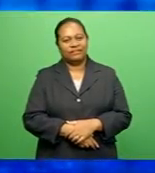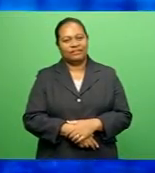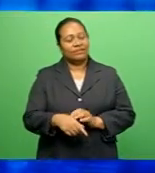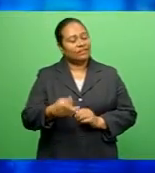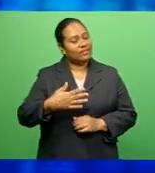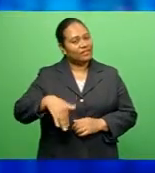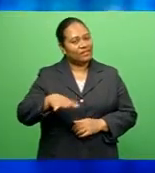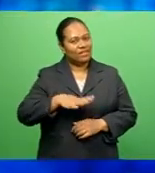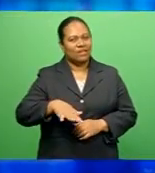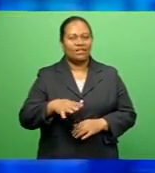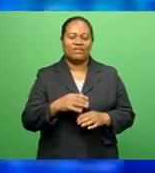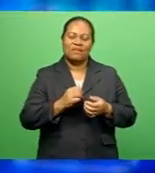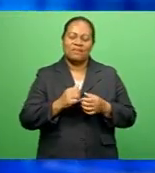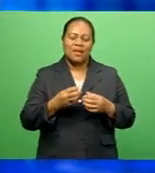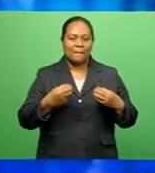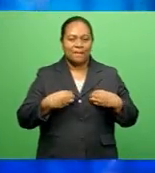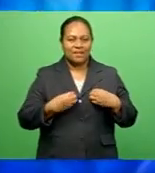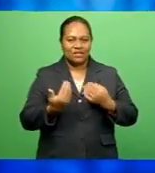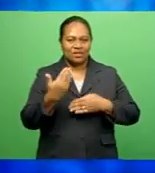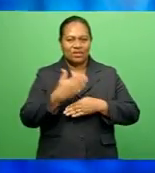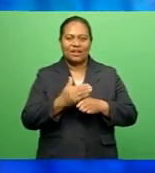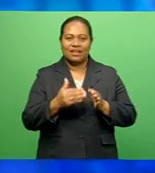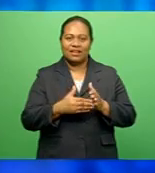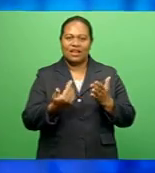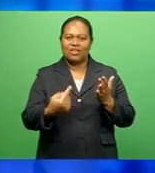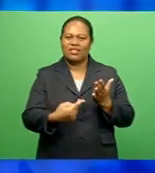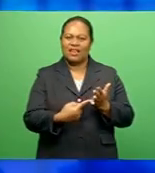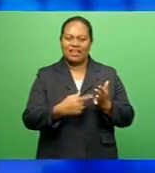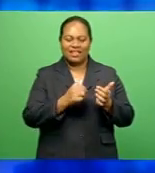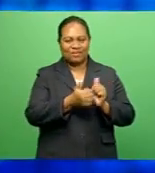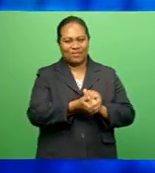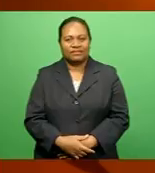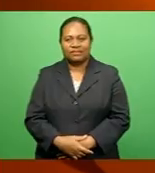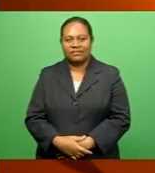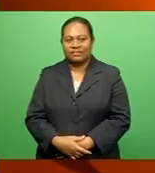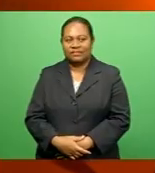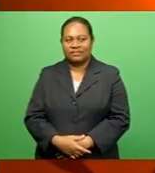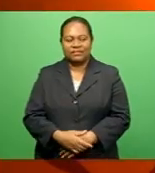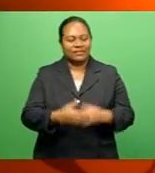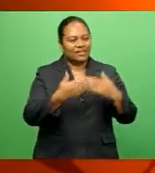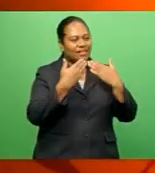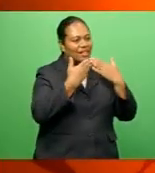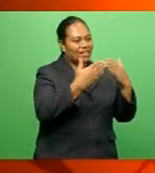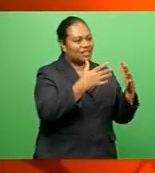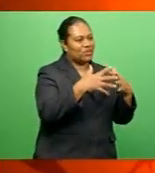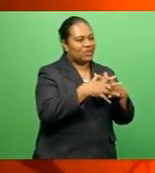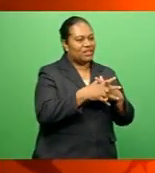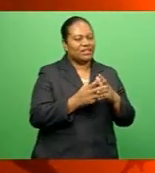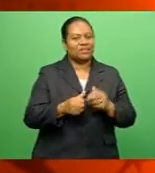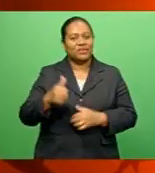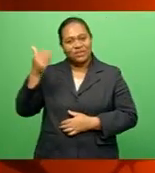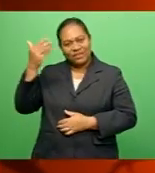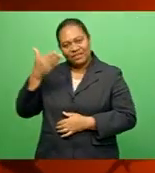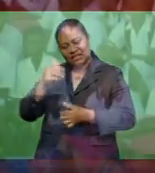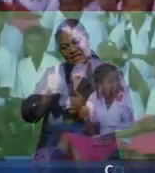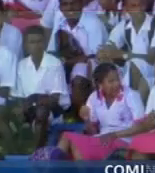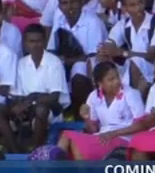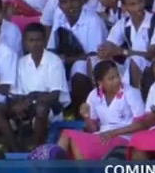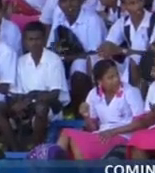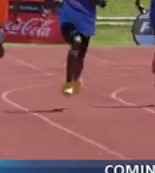And that's it from Business Tonight. We now join Tale with the latest in sports. Thanks, Whitney. Good evening. Ahead in